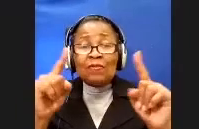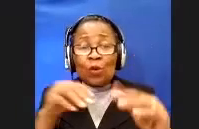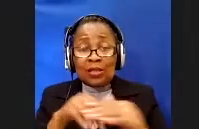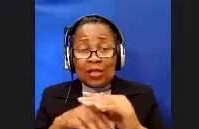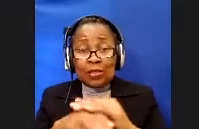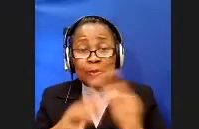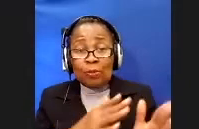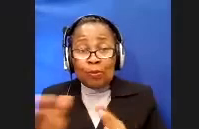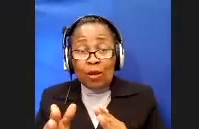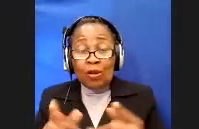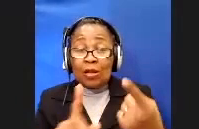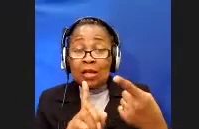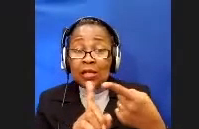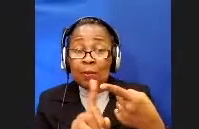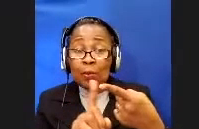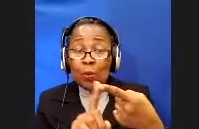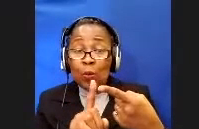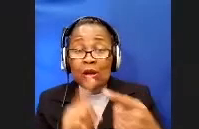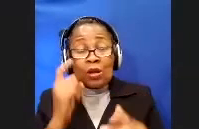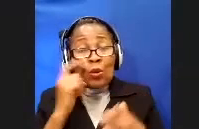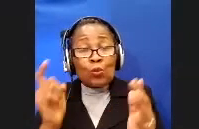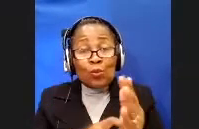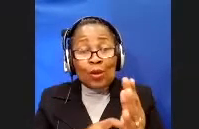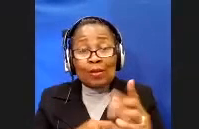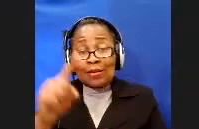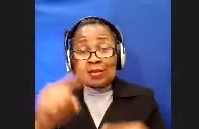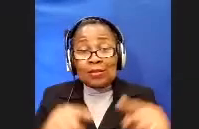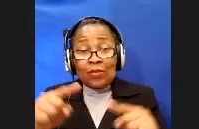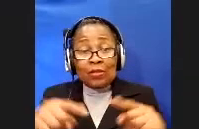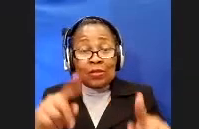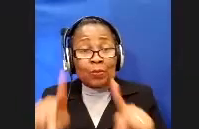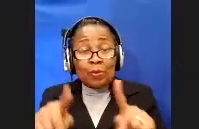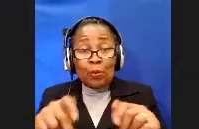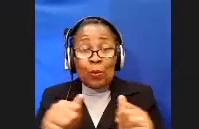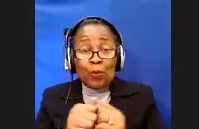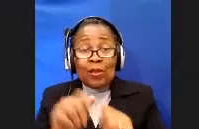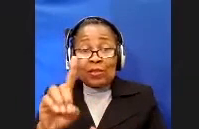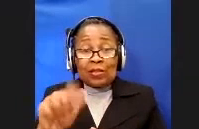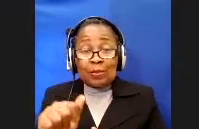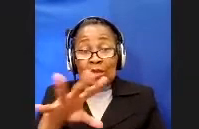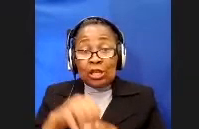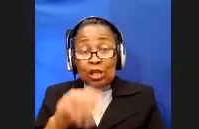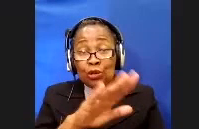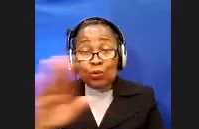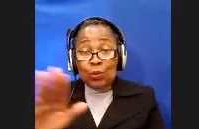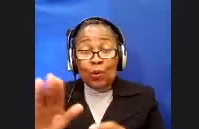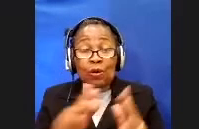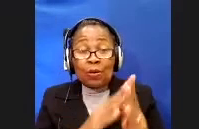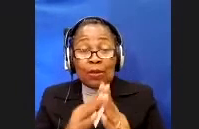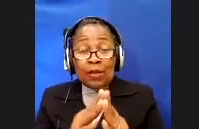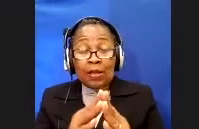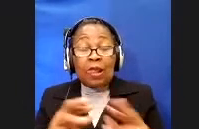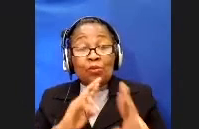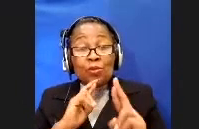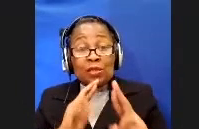number one, you recognize the diversity of needs of people with disabilities in your community. You be responsive to the